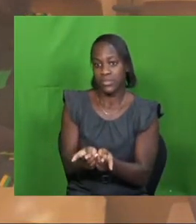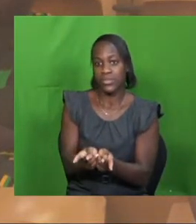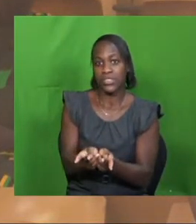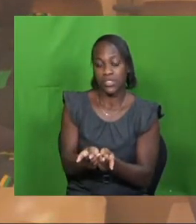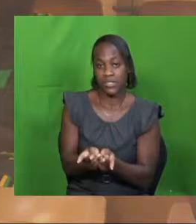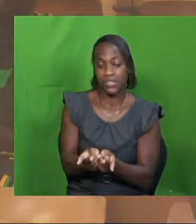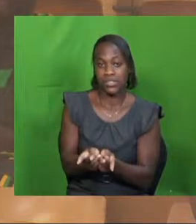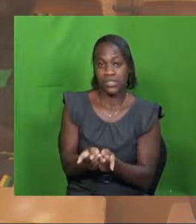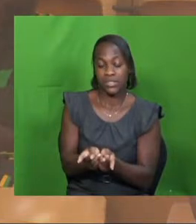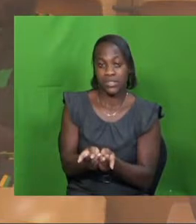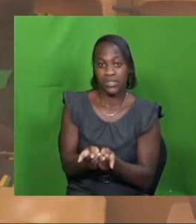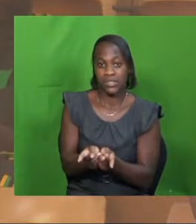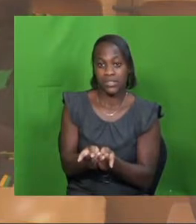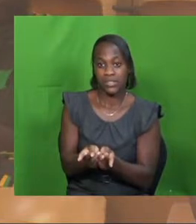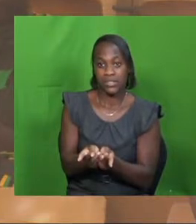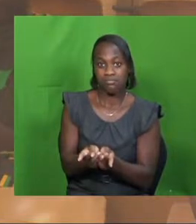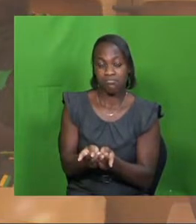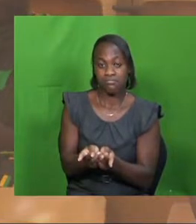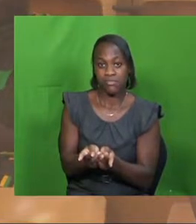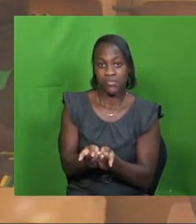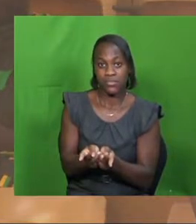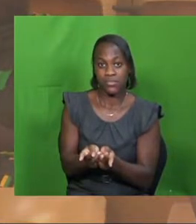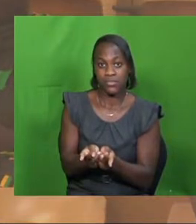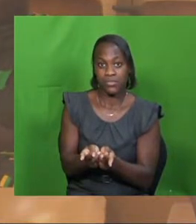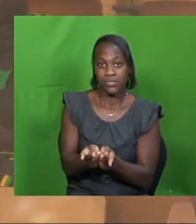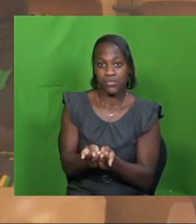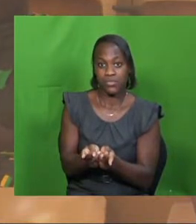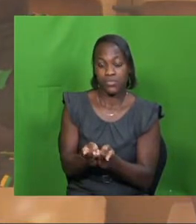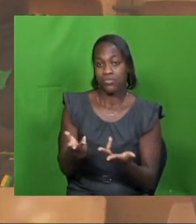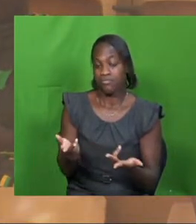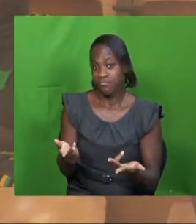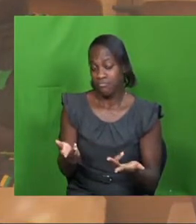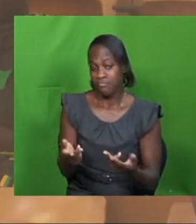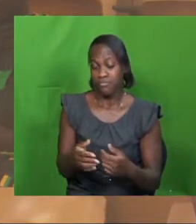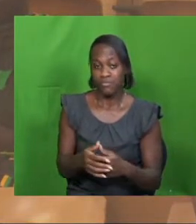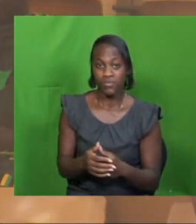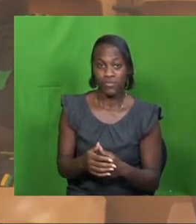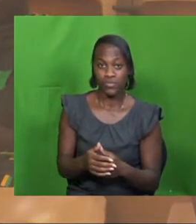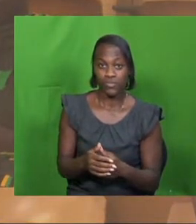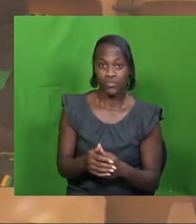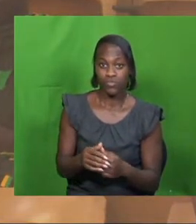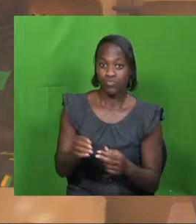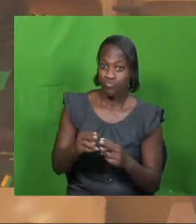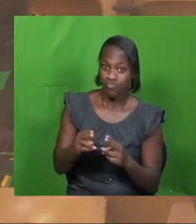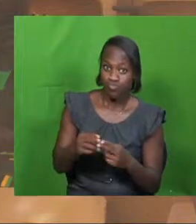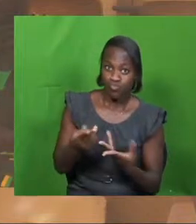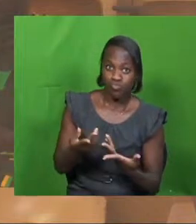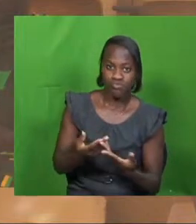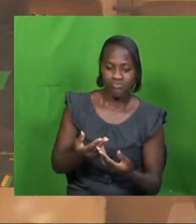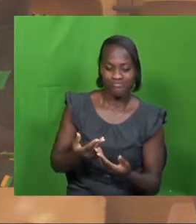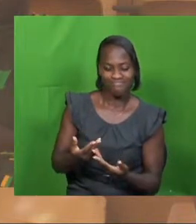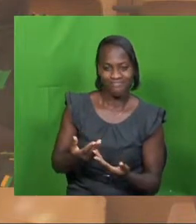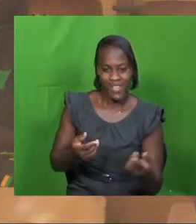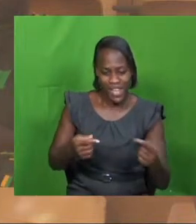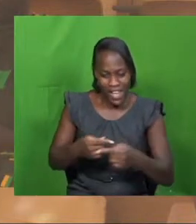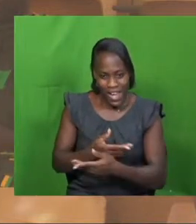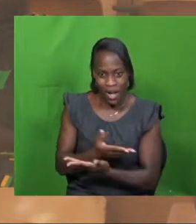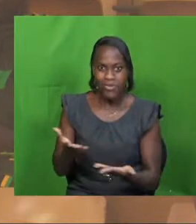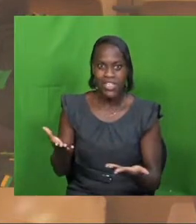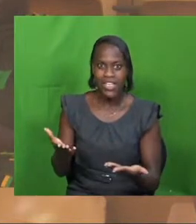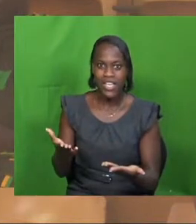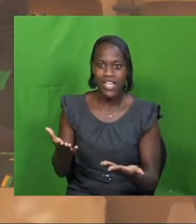dignitaries for them to adorn the House with their retinue and to